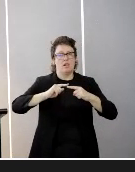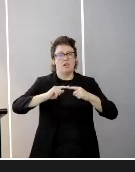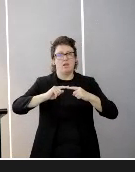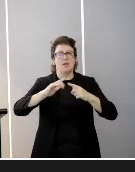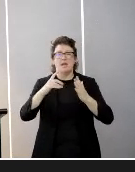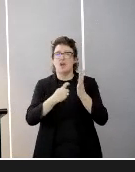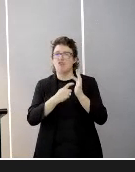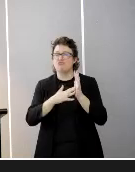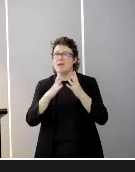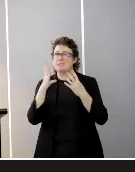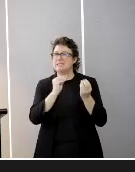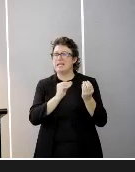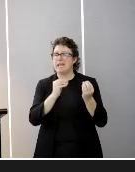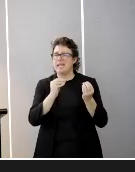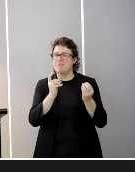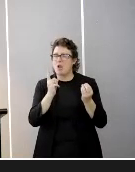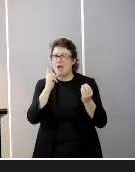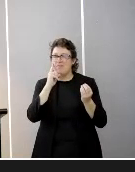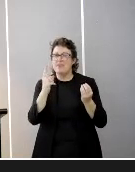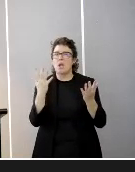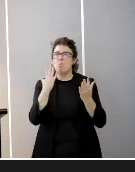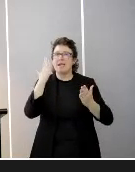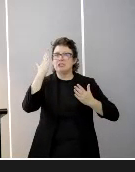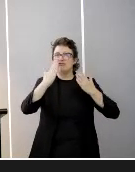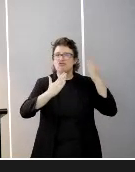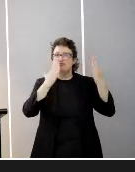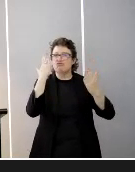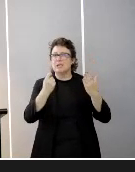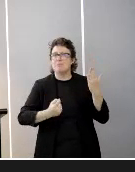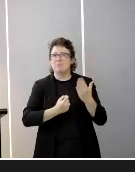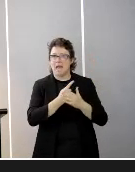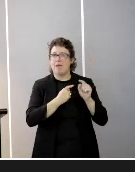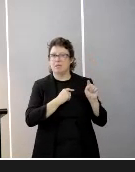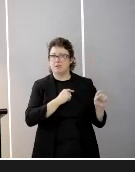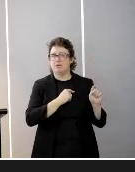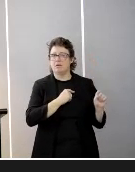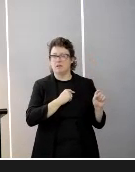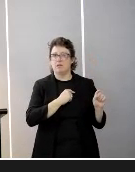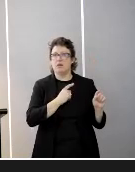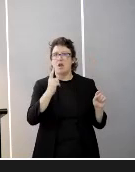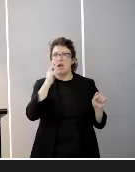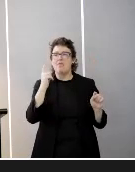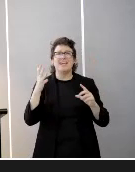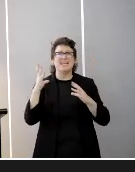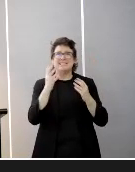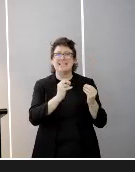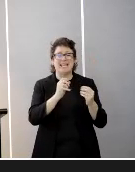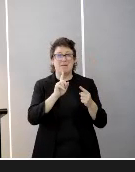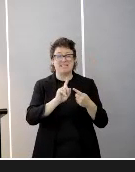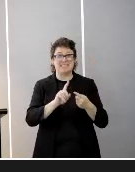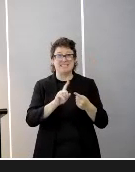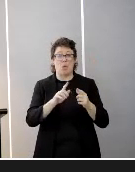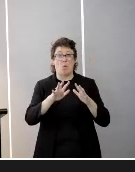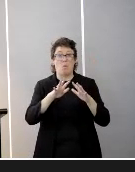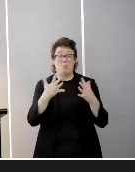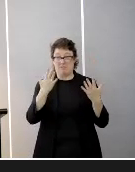Yeah, REM sleep, as I understand it, is where a lot of dreaming happens. I think sleep is still a big mystery in terms of